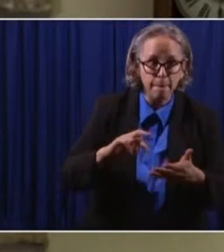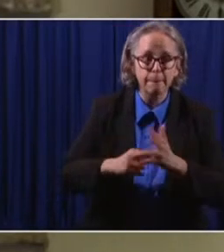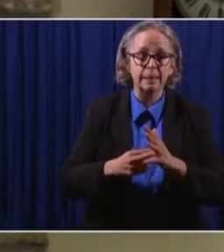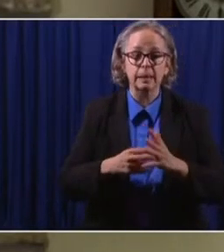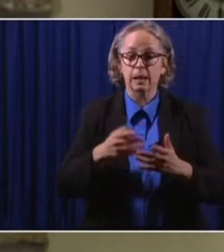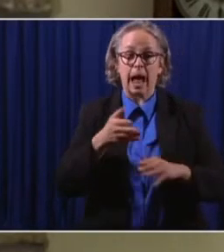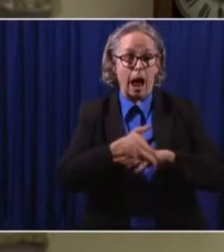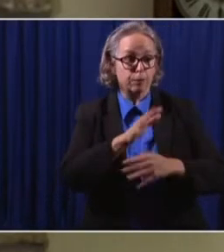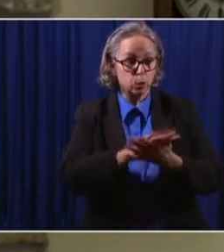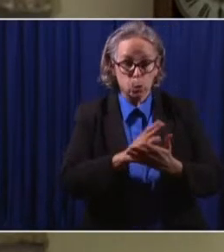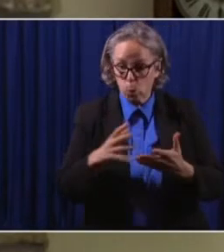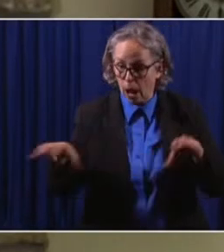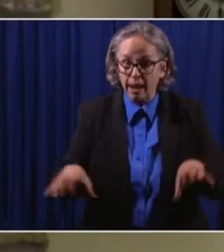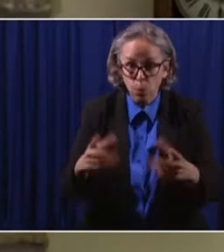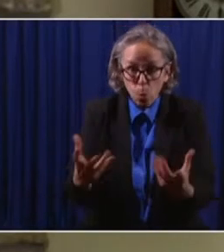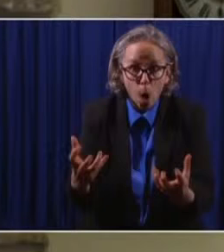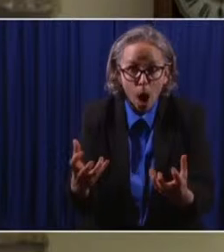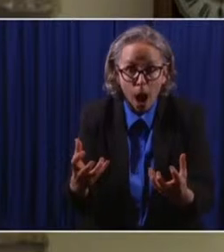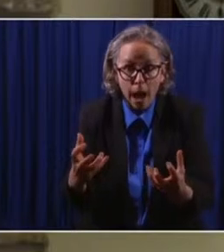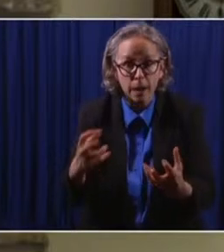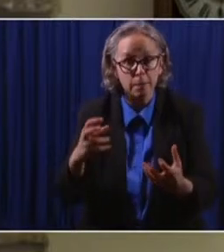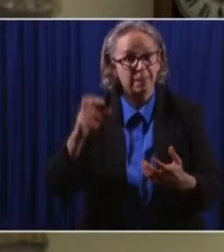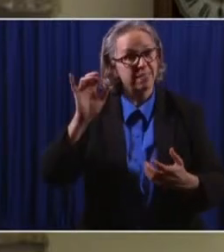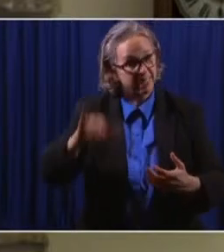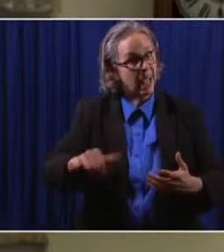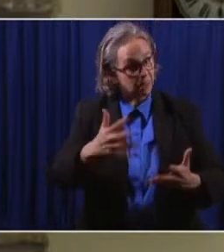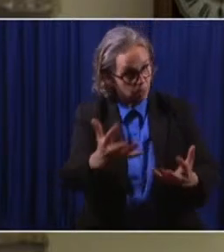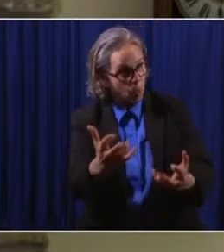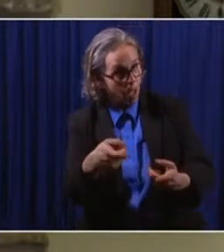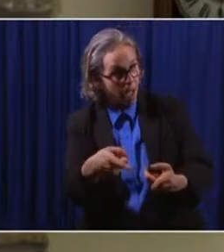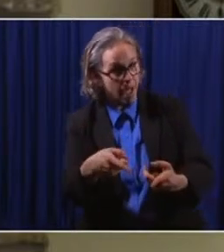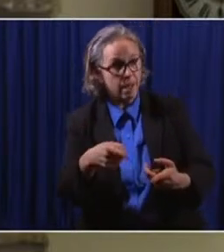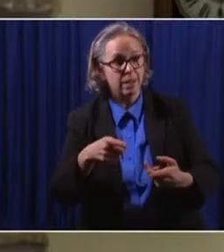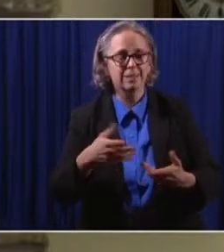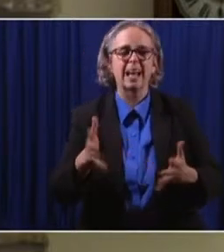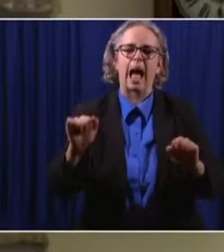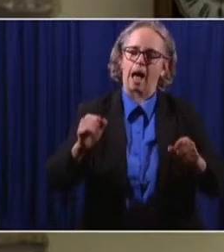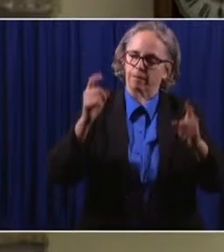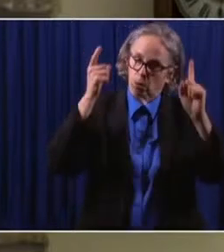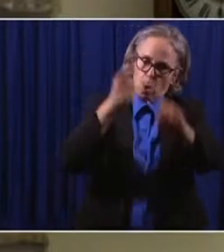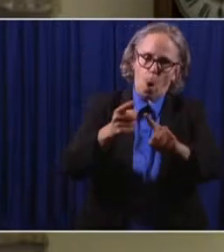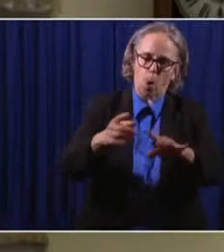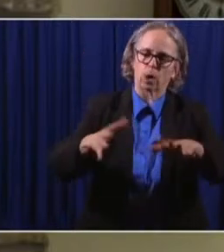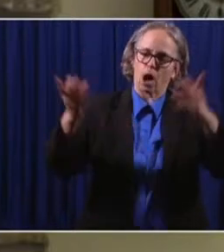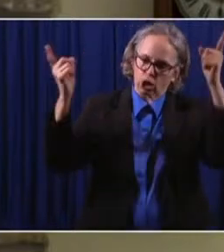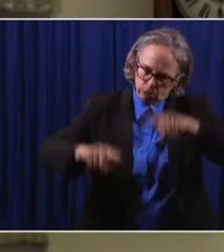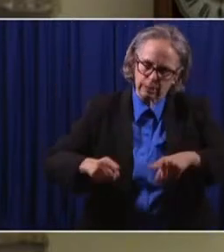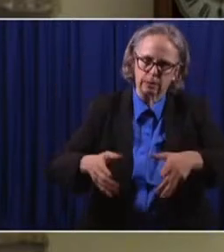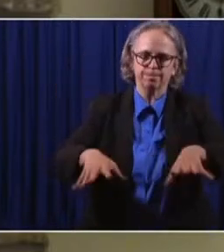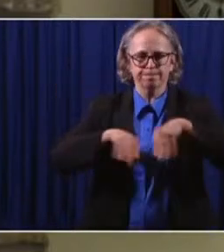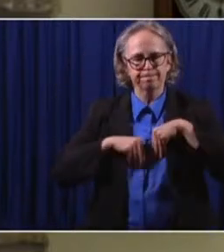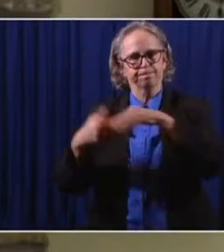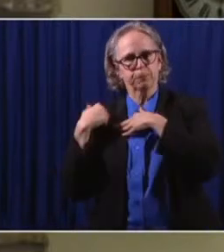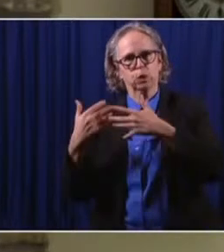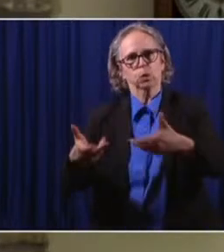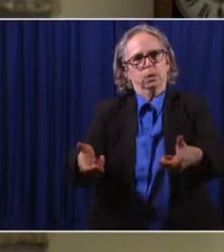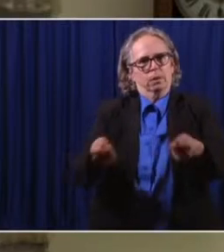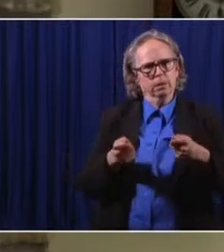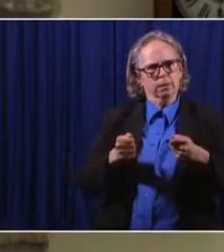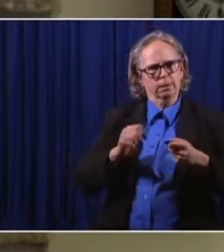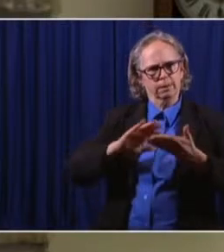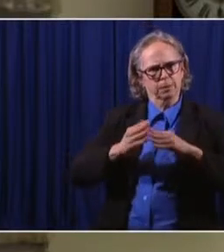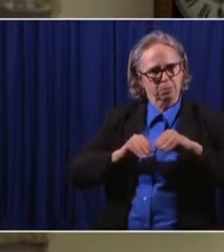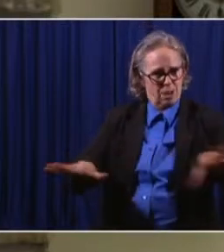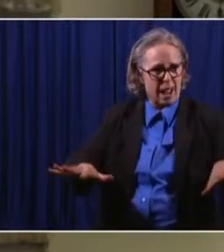then the way to do that is for us to slow this spread down. Speaking of schools, I want to turn to our